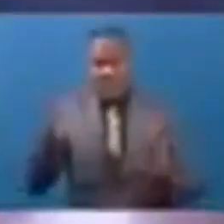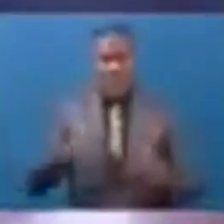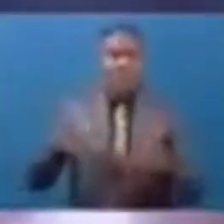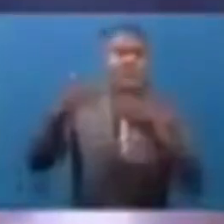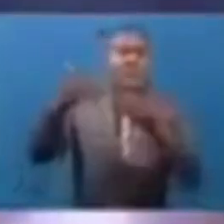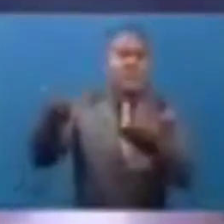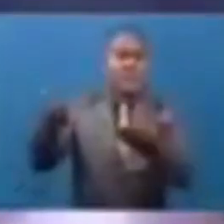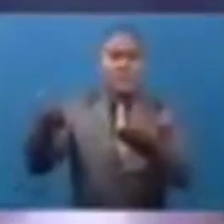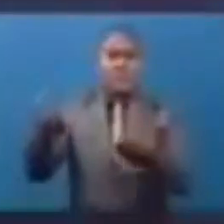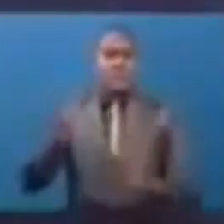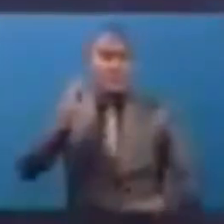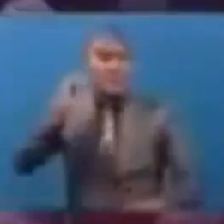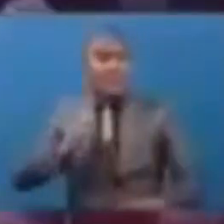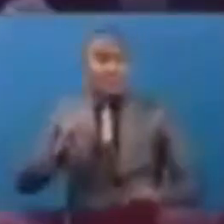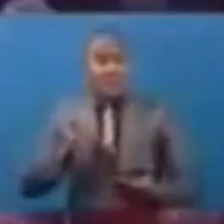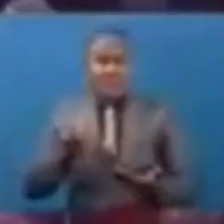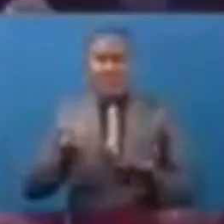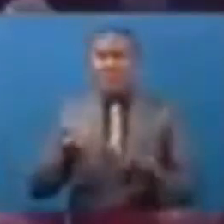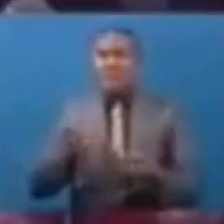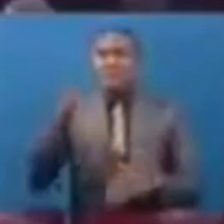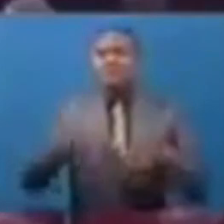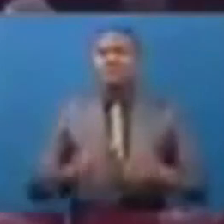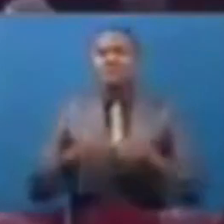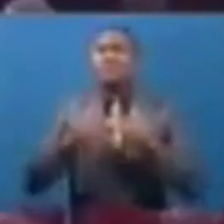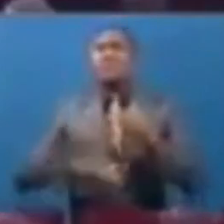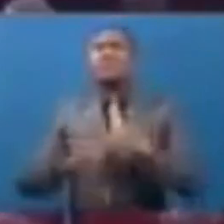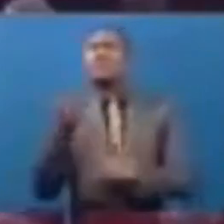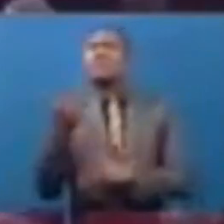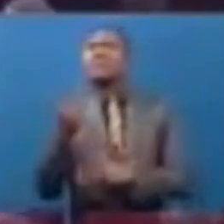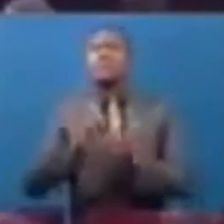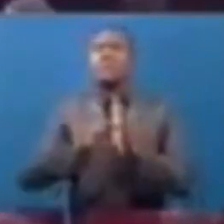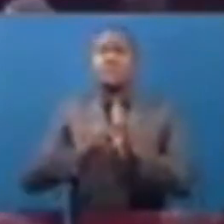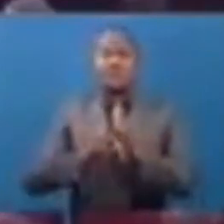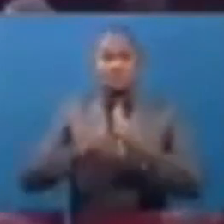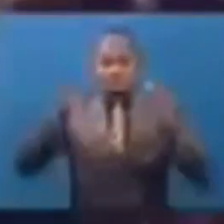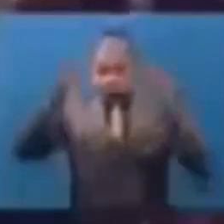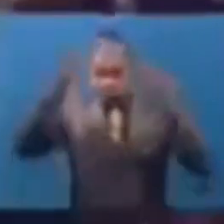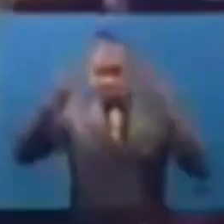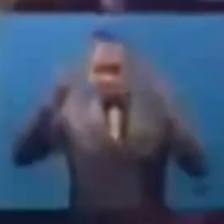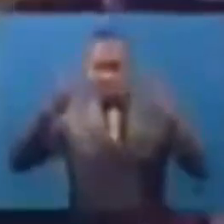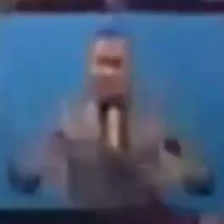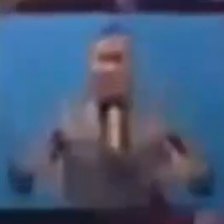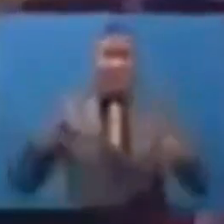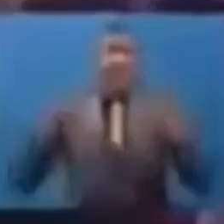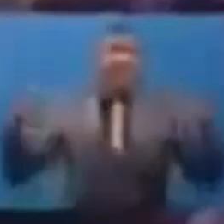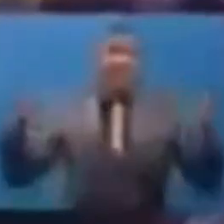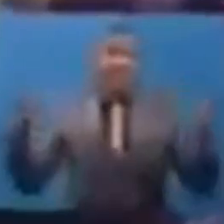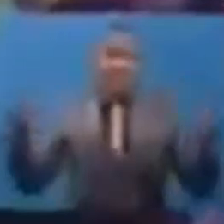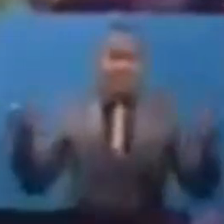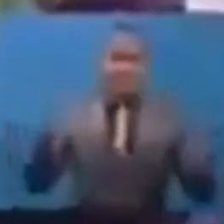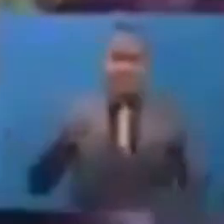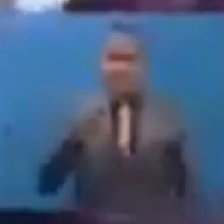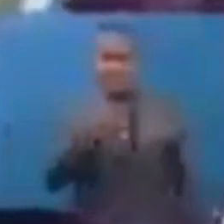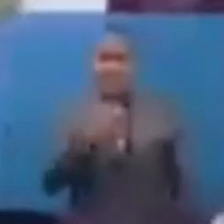dismissed. Our various judgments, for the sake of convenience, are handed over to the Registrar of this court. In less than